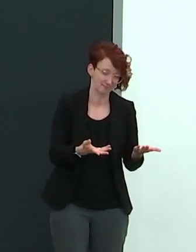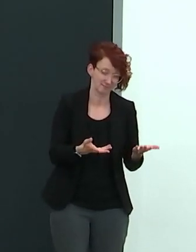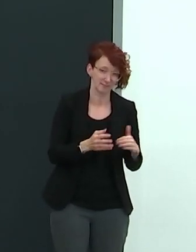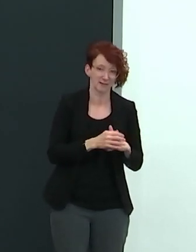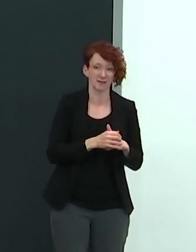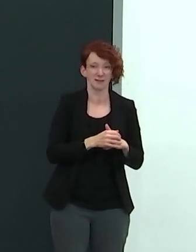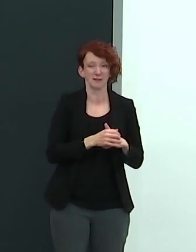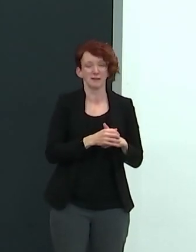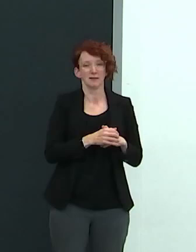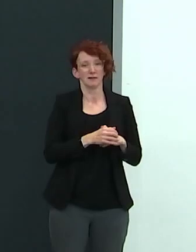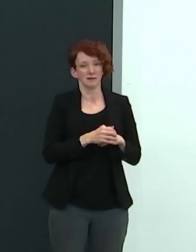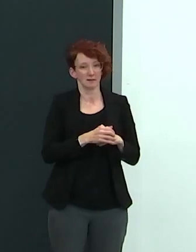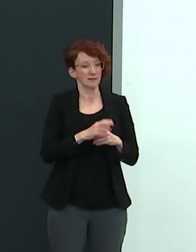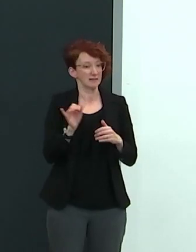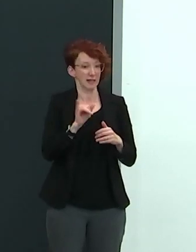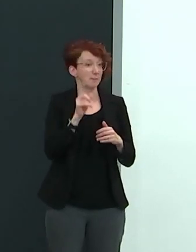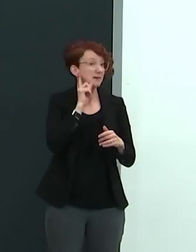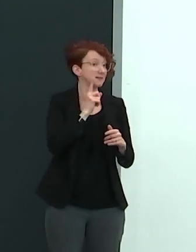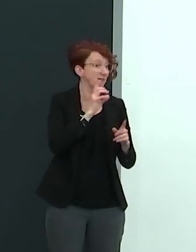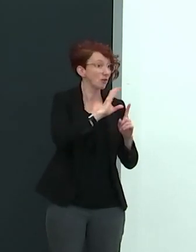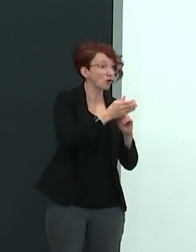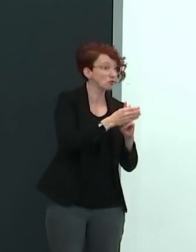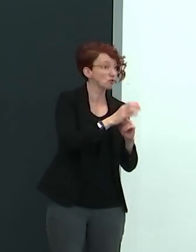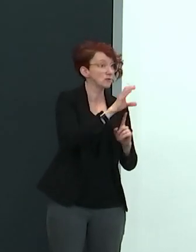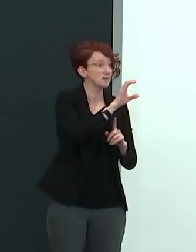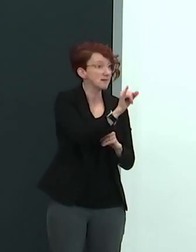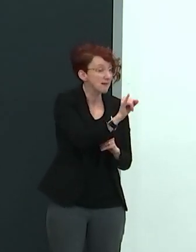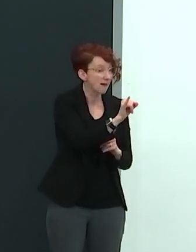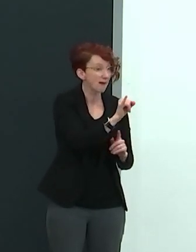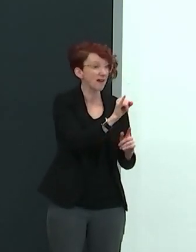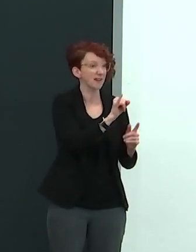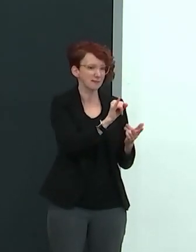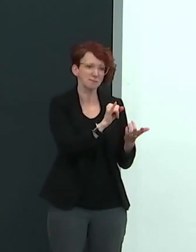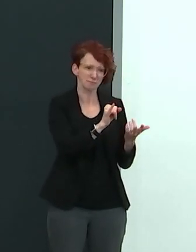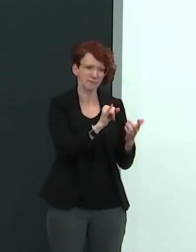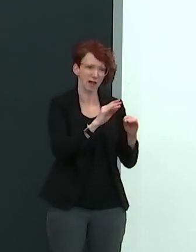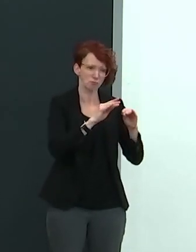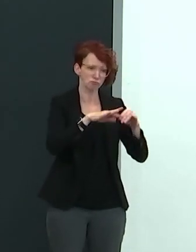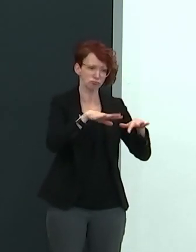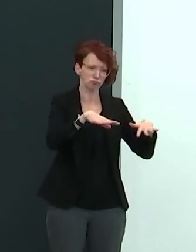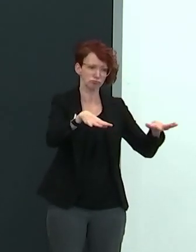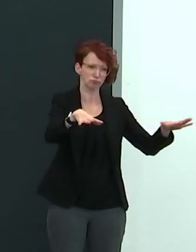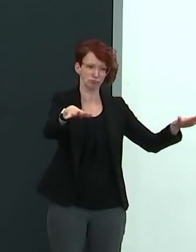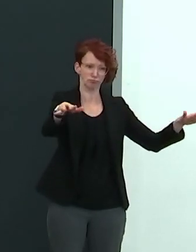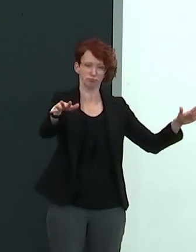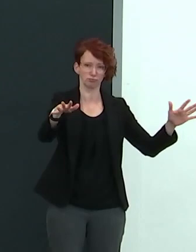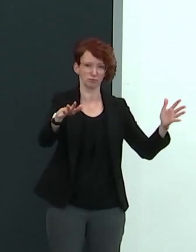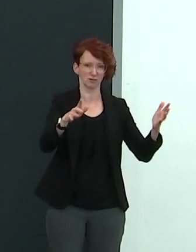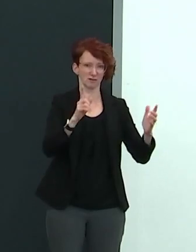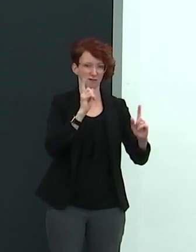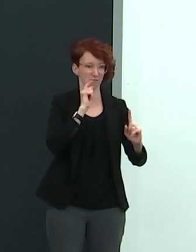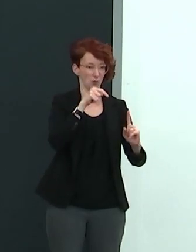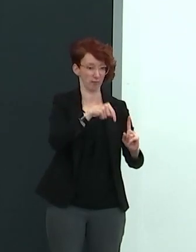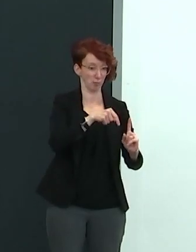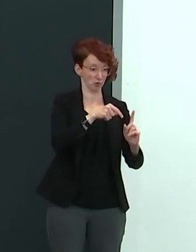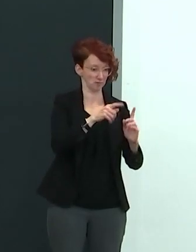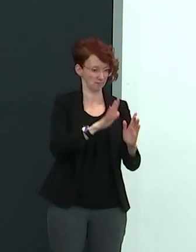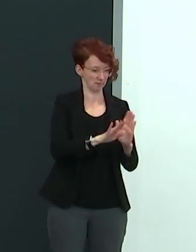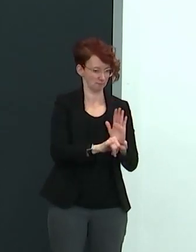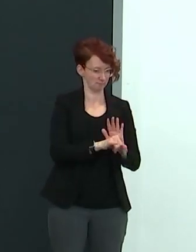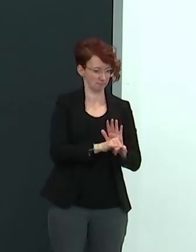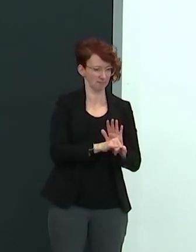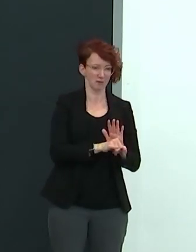Just as Delft culture and CI implants had a ripple effect on that person's identity,